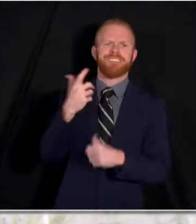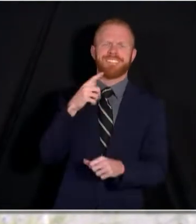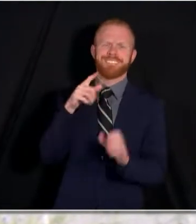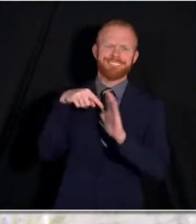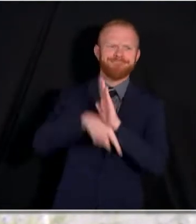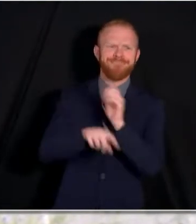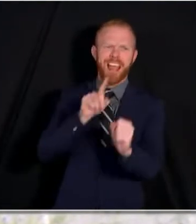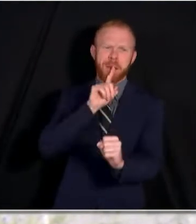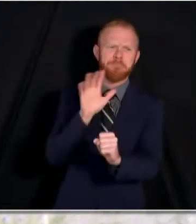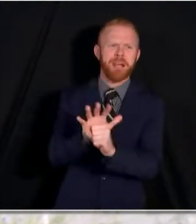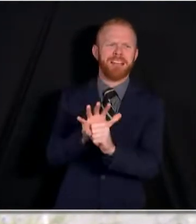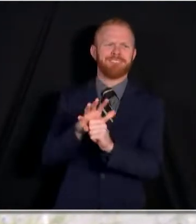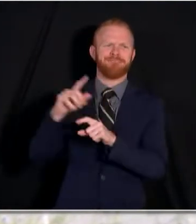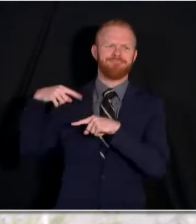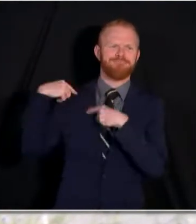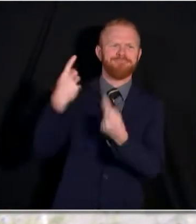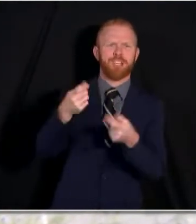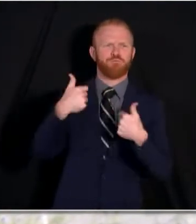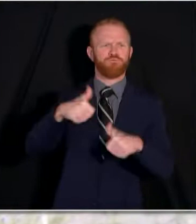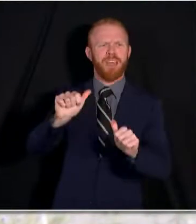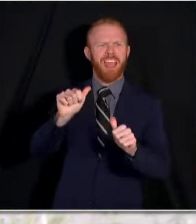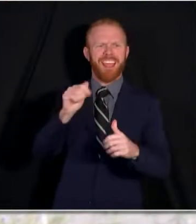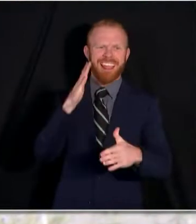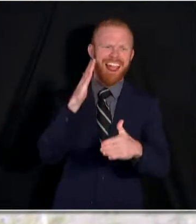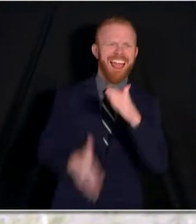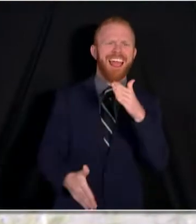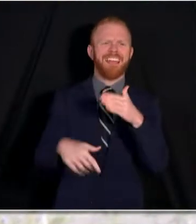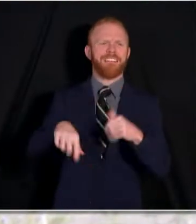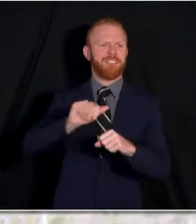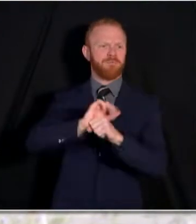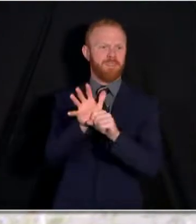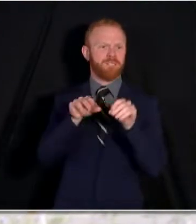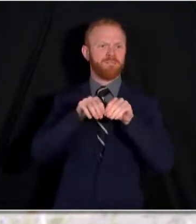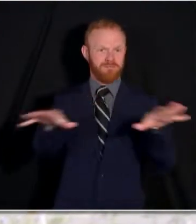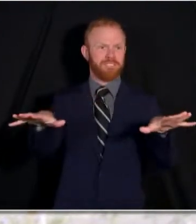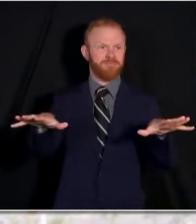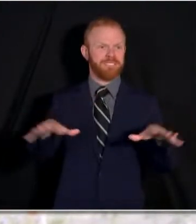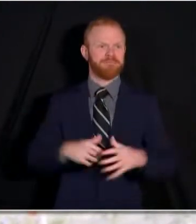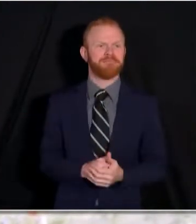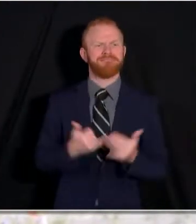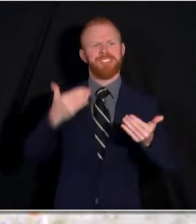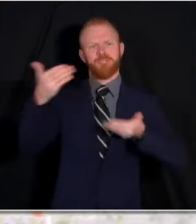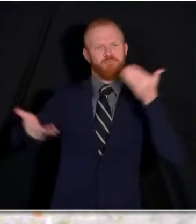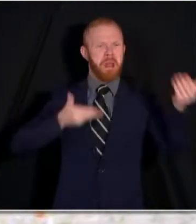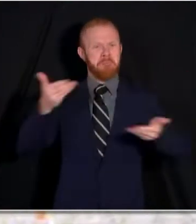to an end. And everyone, welcome to Cal State LA.